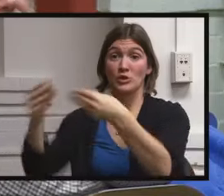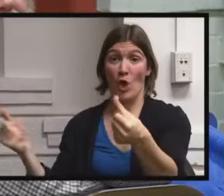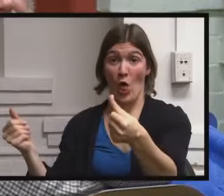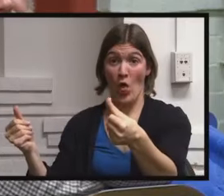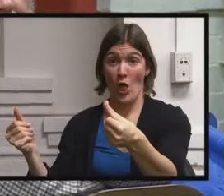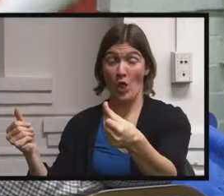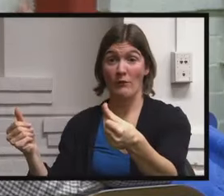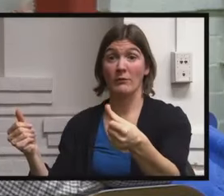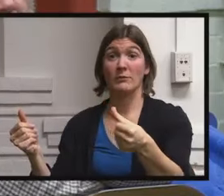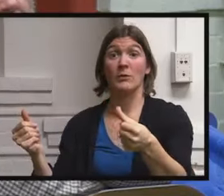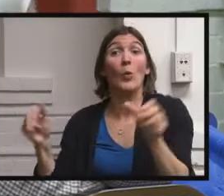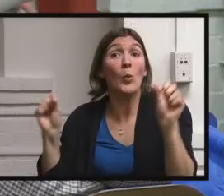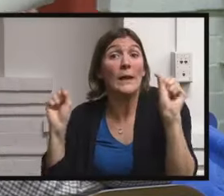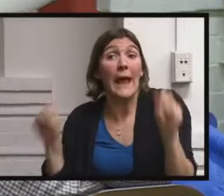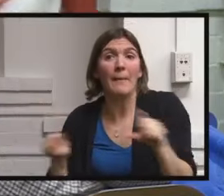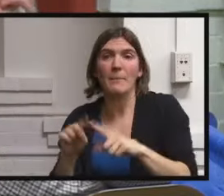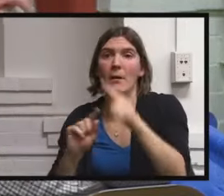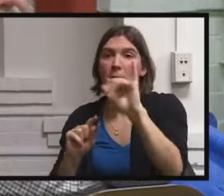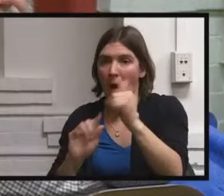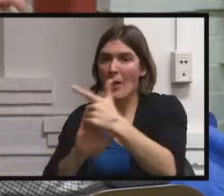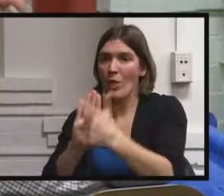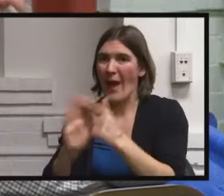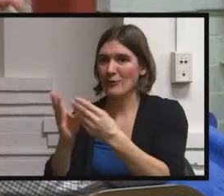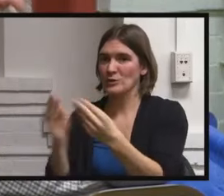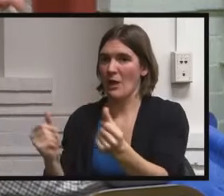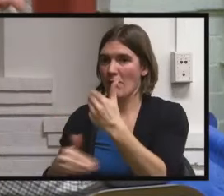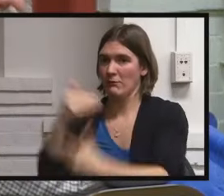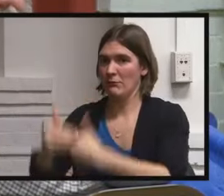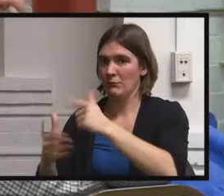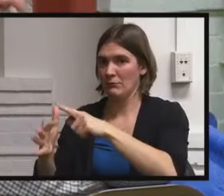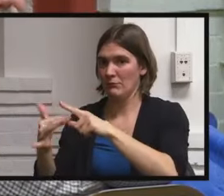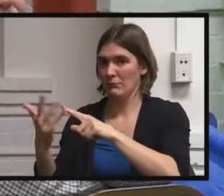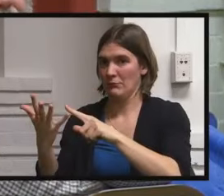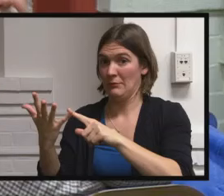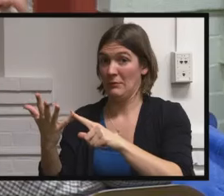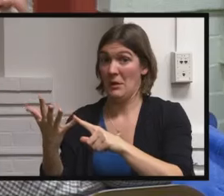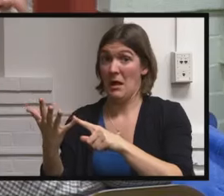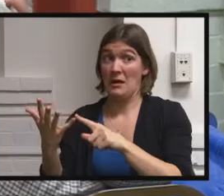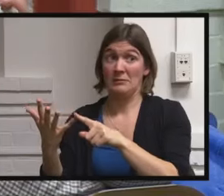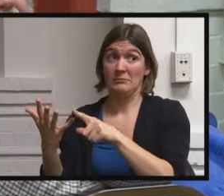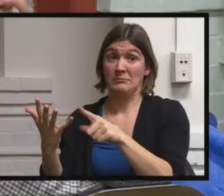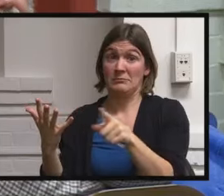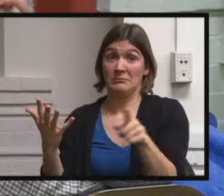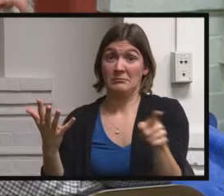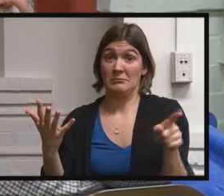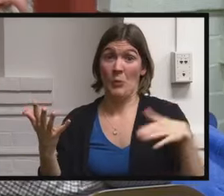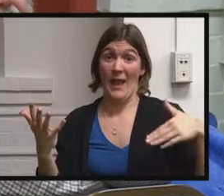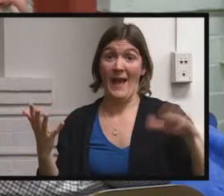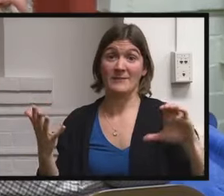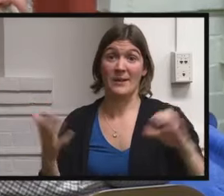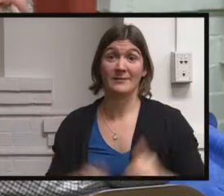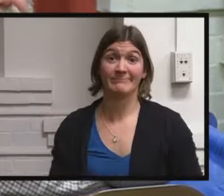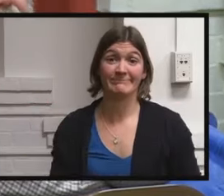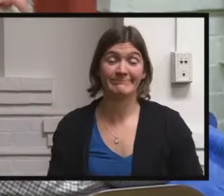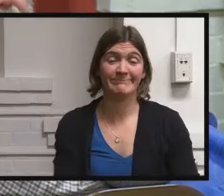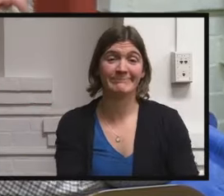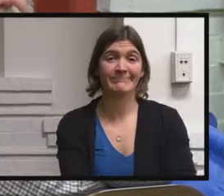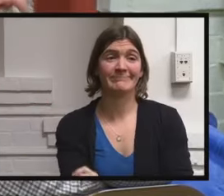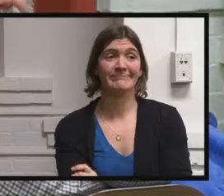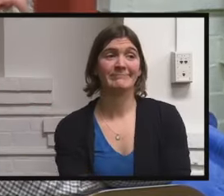an option. Yep. But up heretofore, it hasn't taken form. Right.